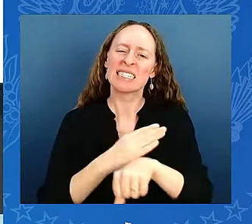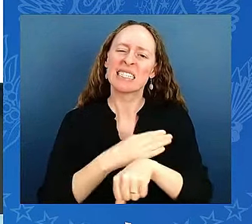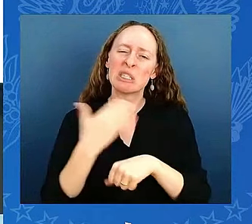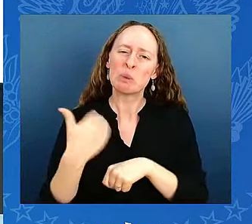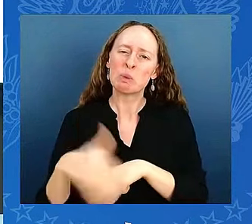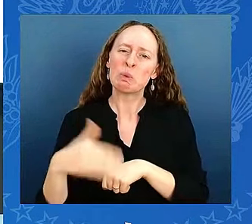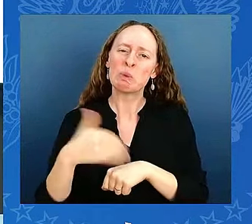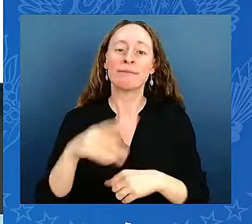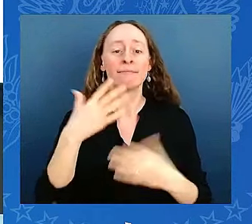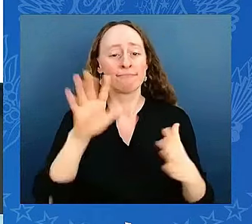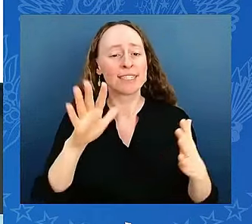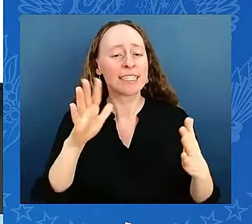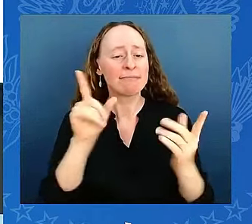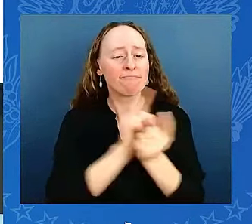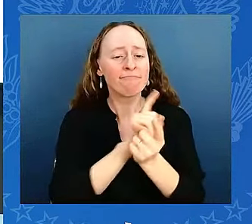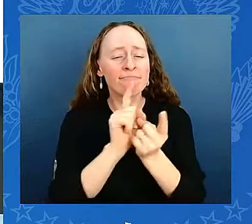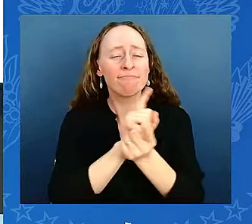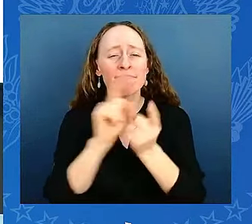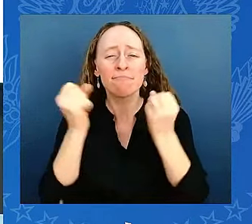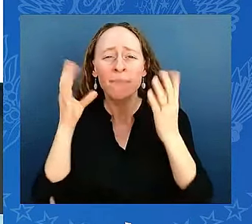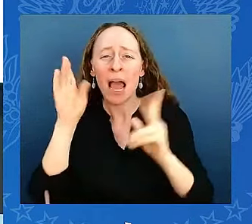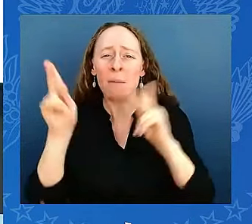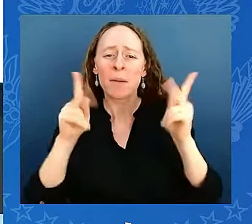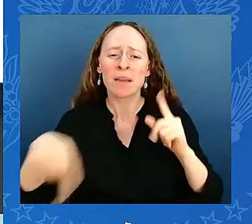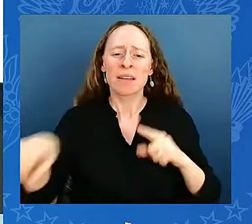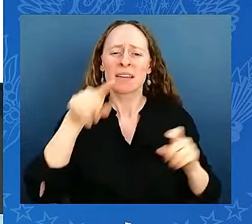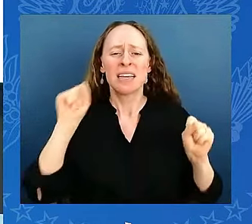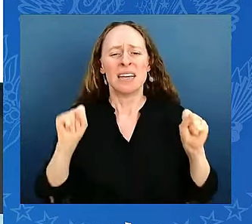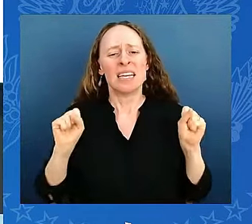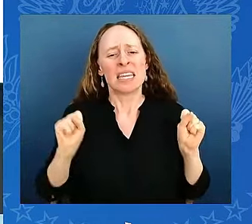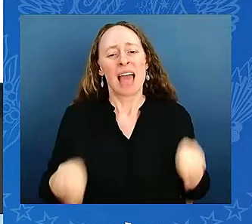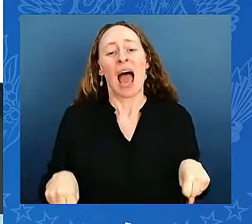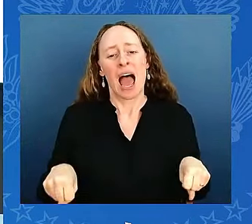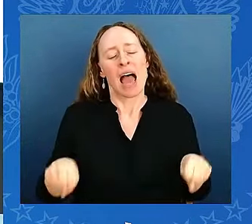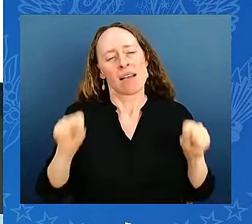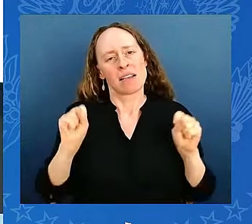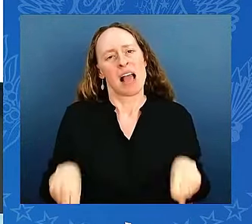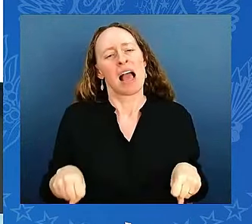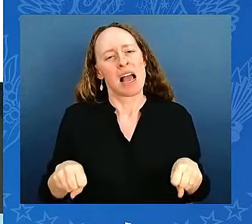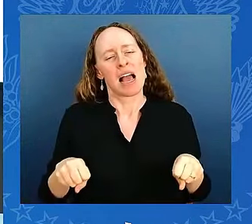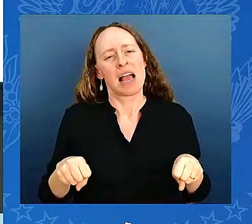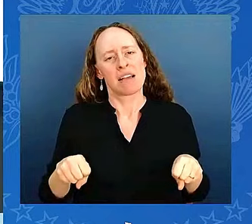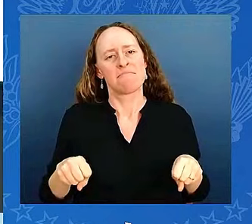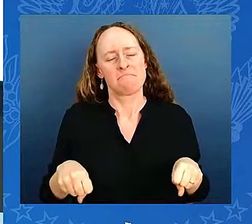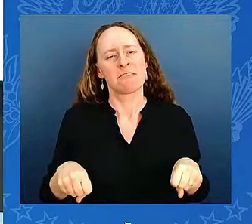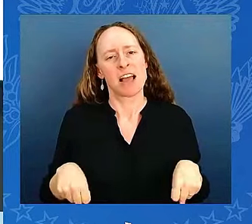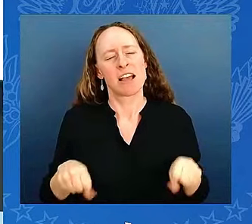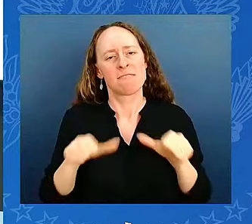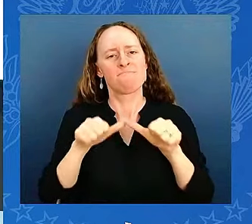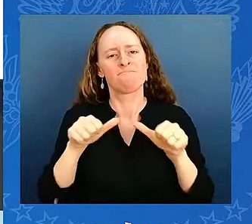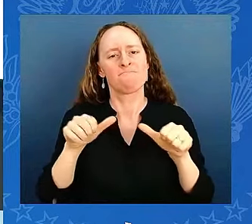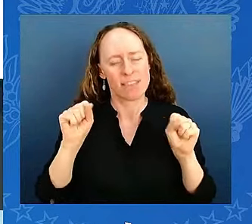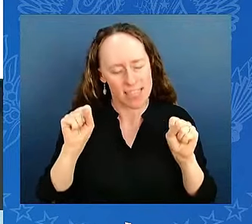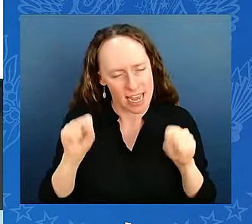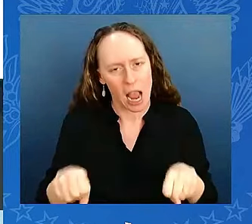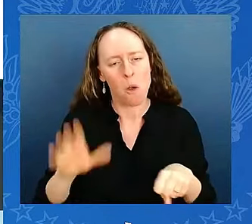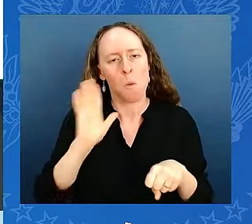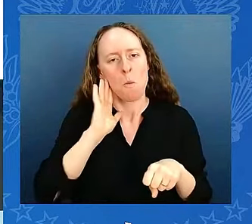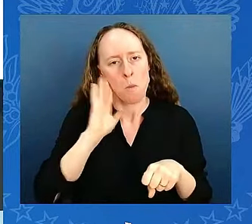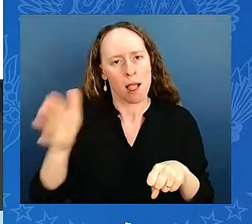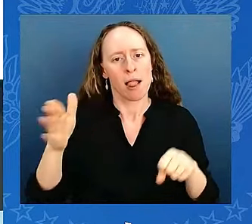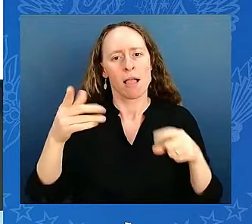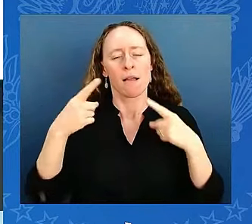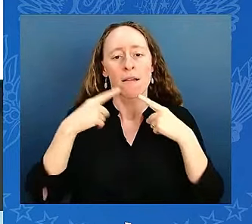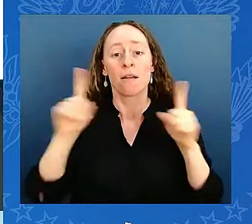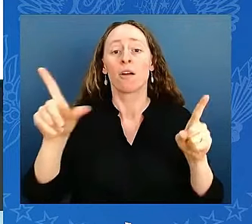I know that we can come back and that we will come back because the people of Western North Carolina are